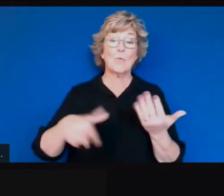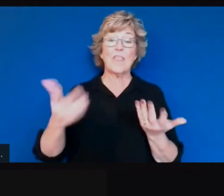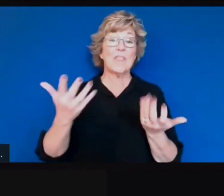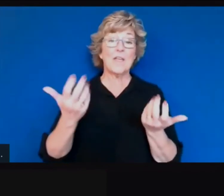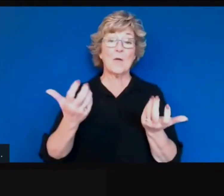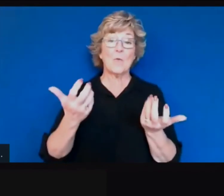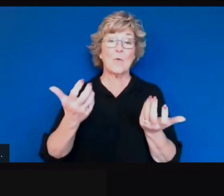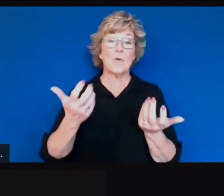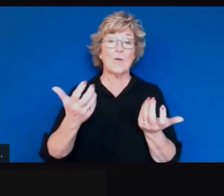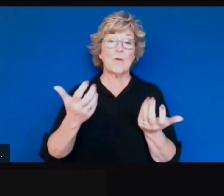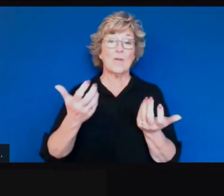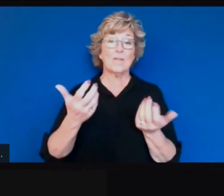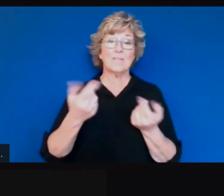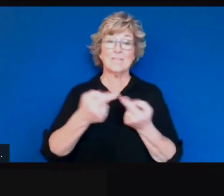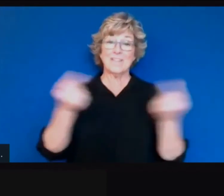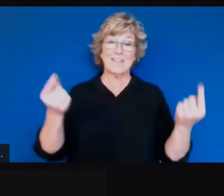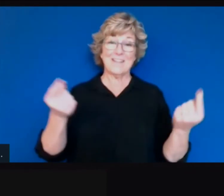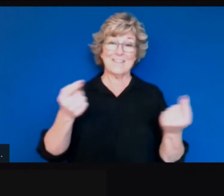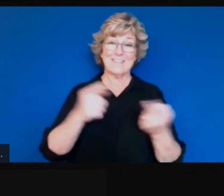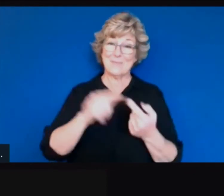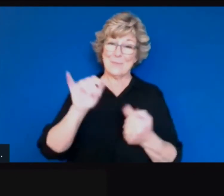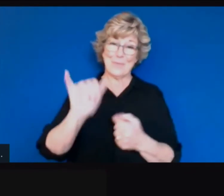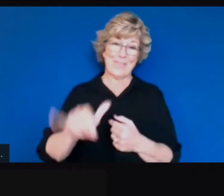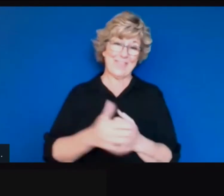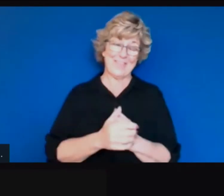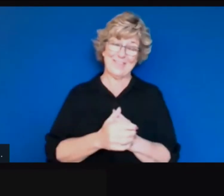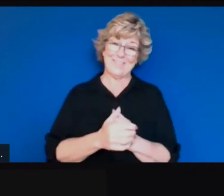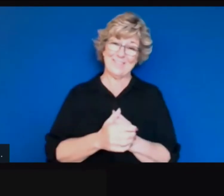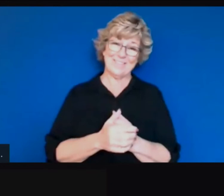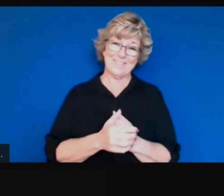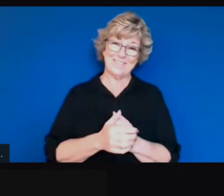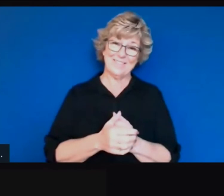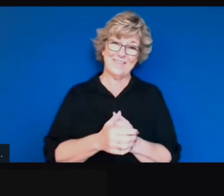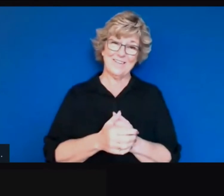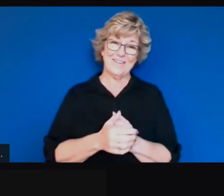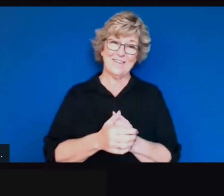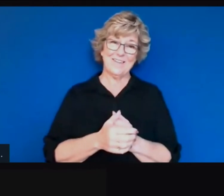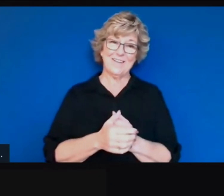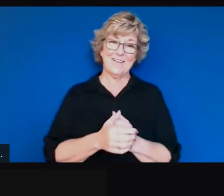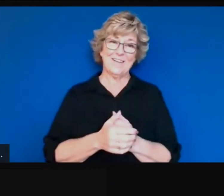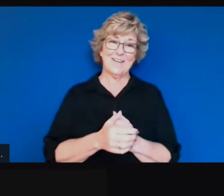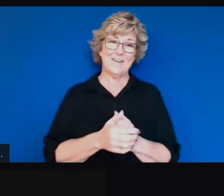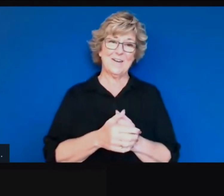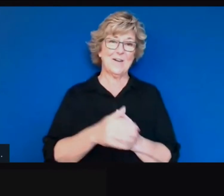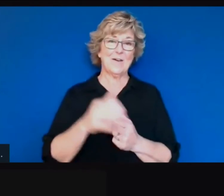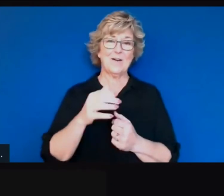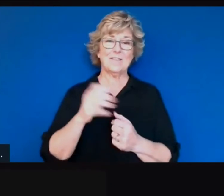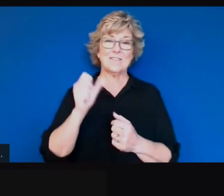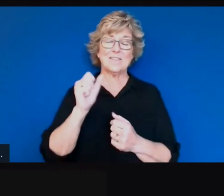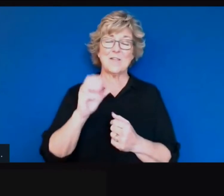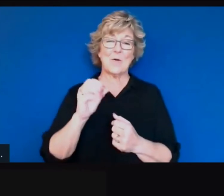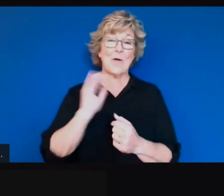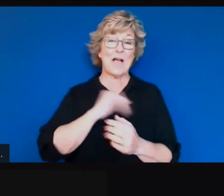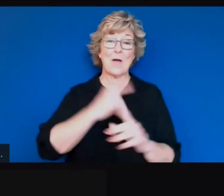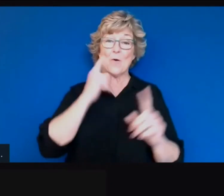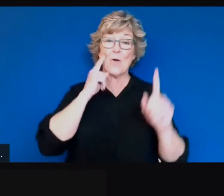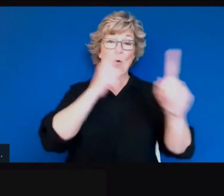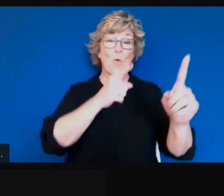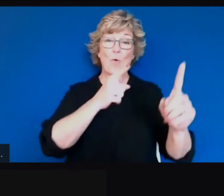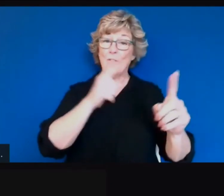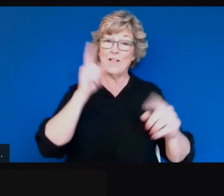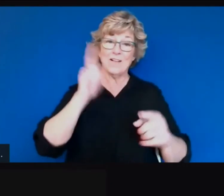was contrary to that determination and to our medium and long-term goals. And so